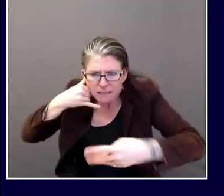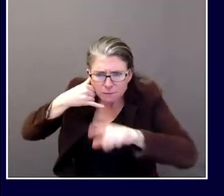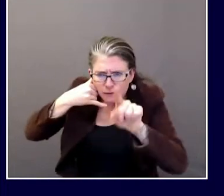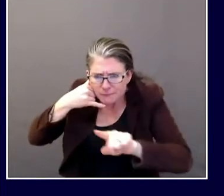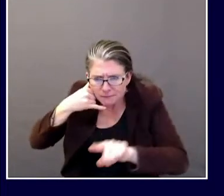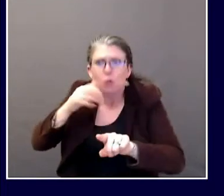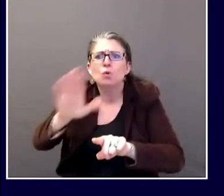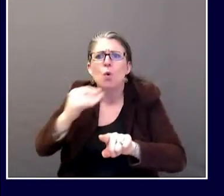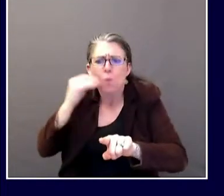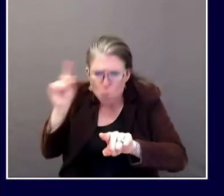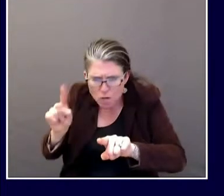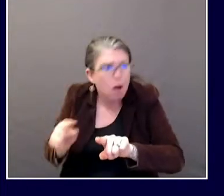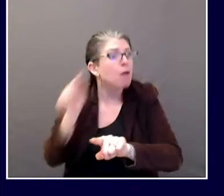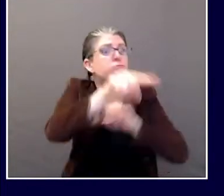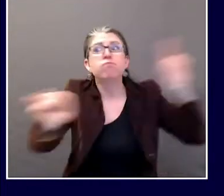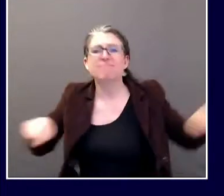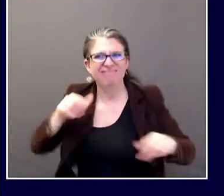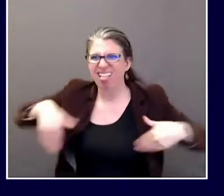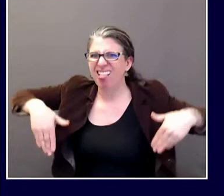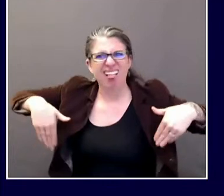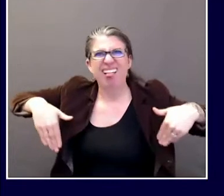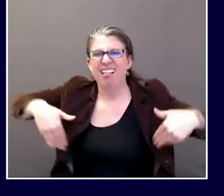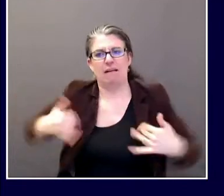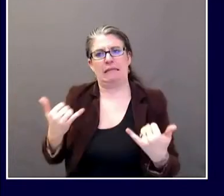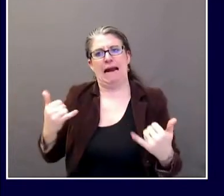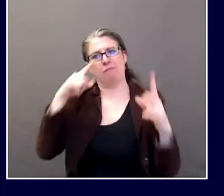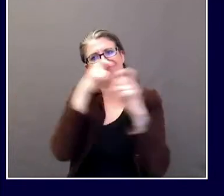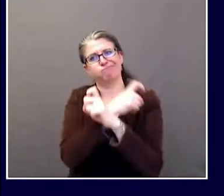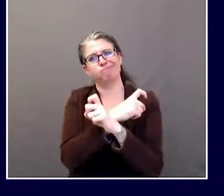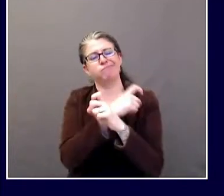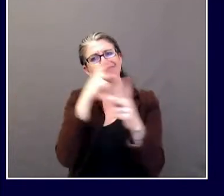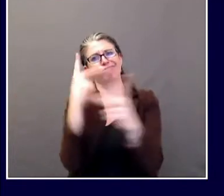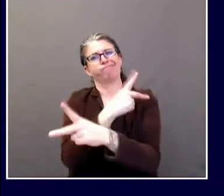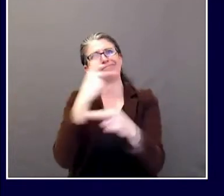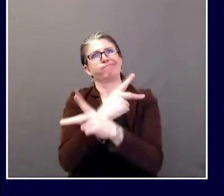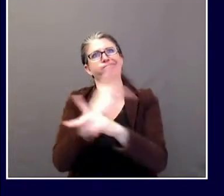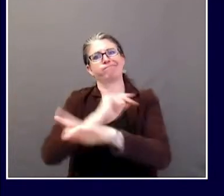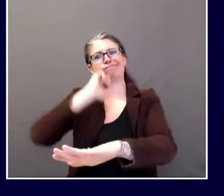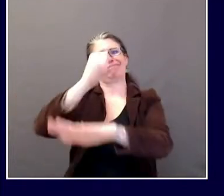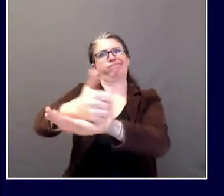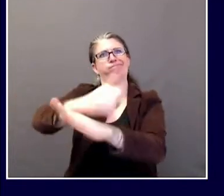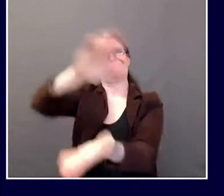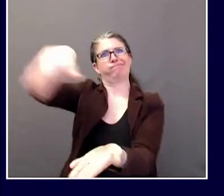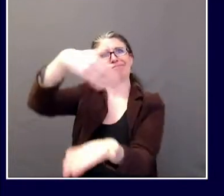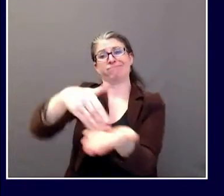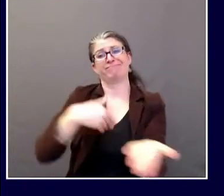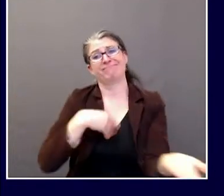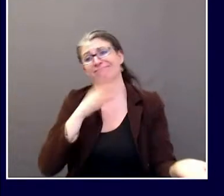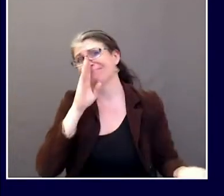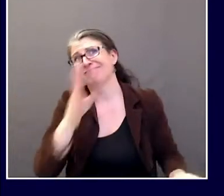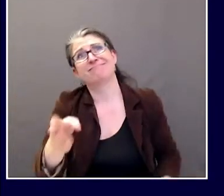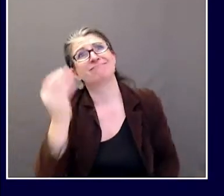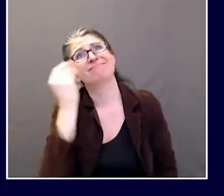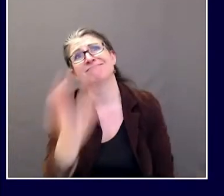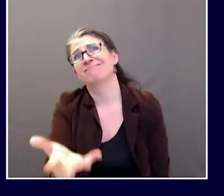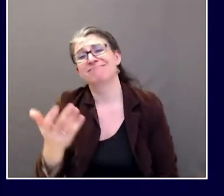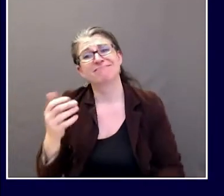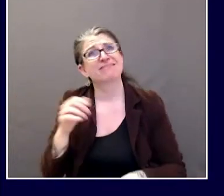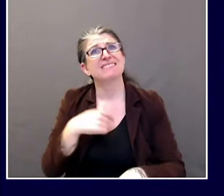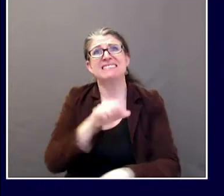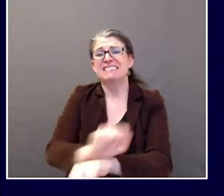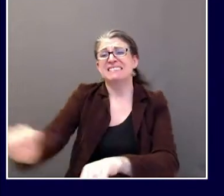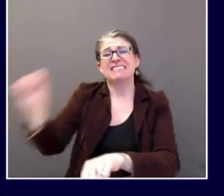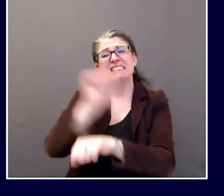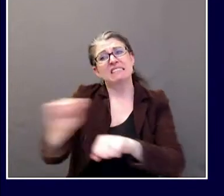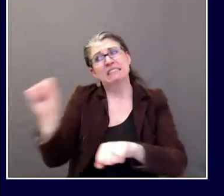anybody about any of these things. It's going to take a couple weeks. Okay, great. And one last question. A few weeks back, you provided an